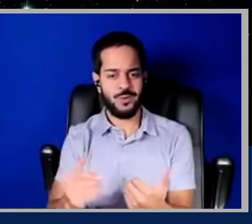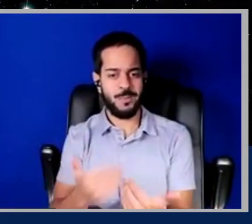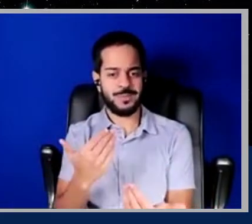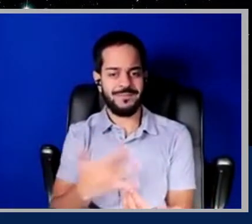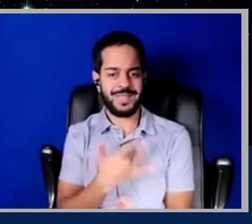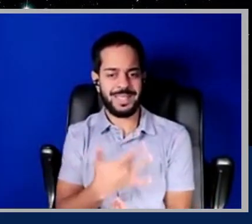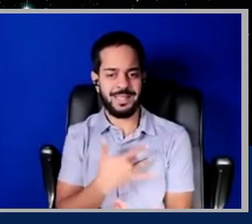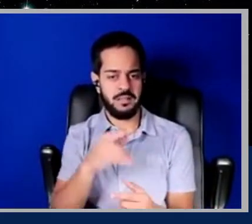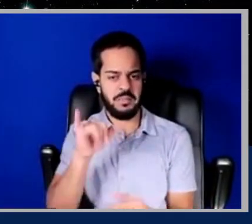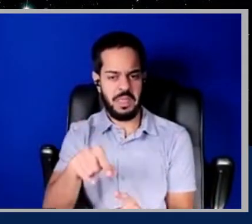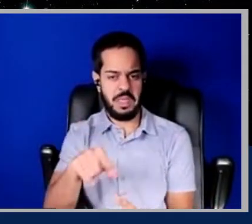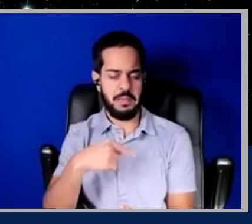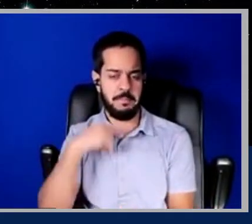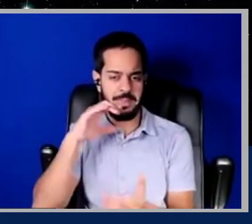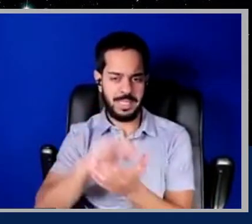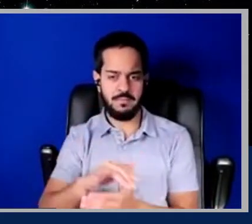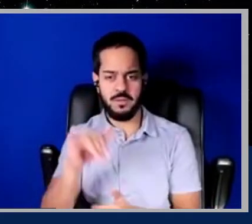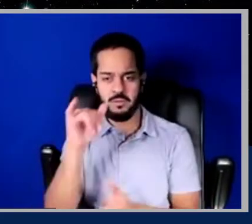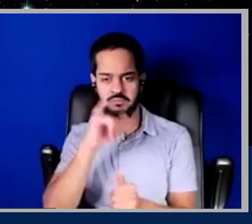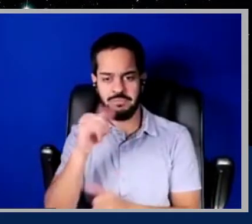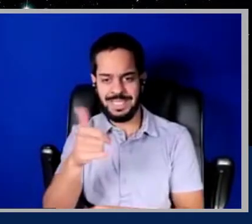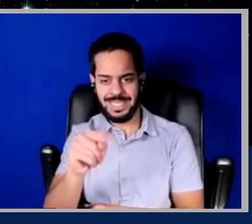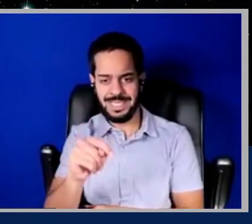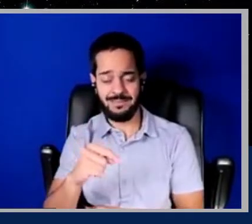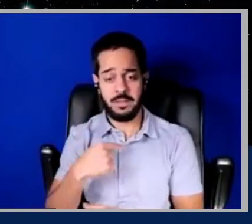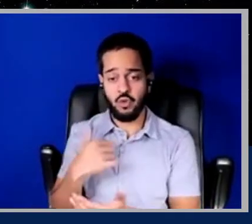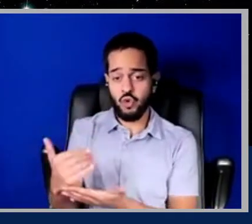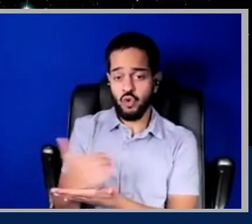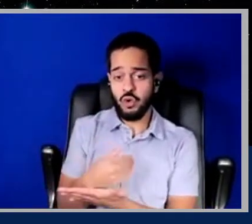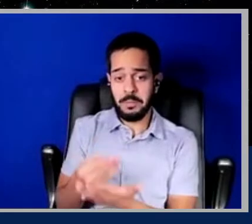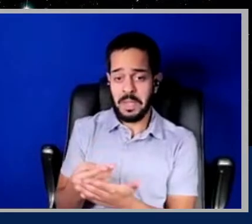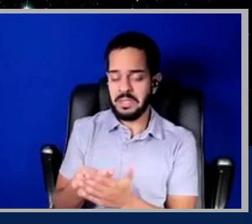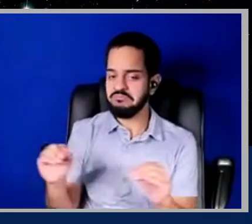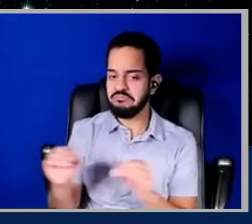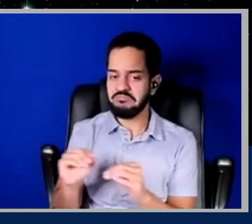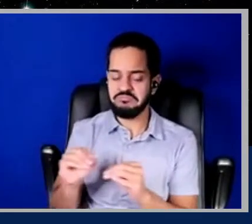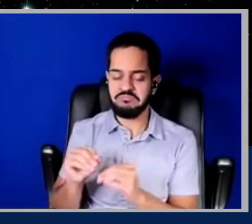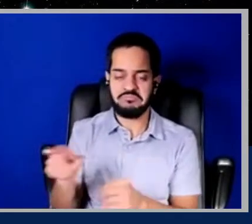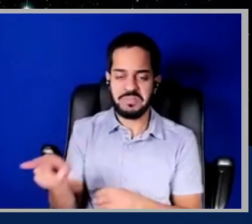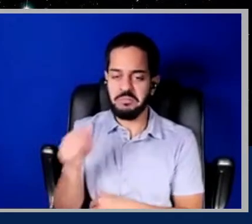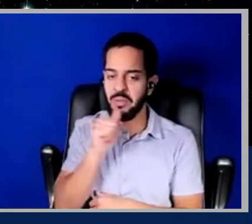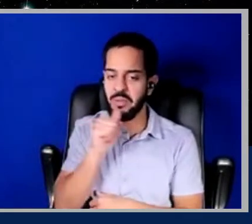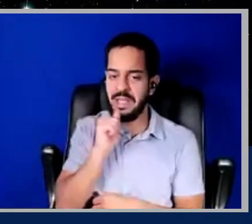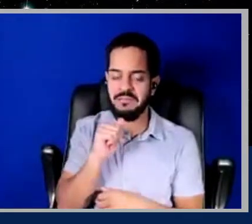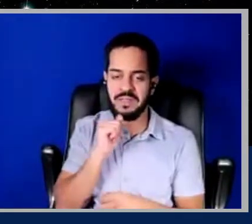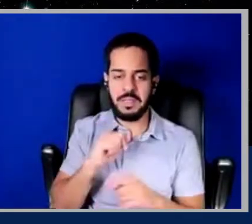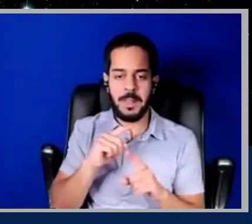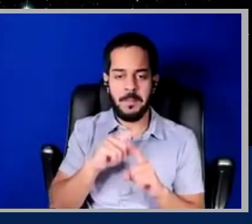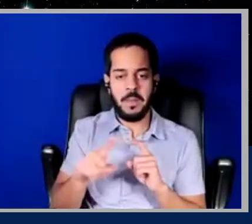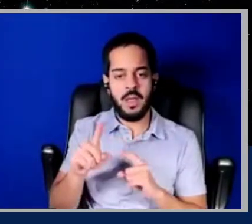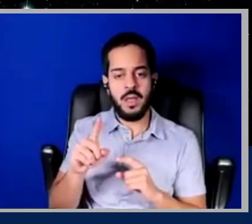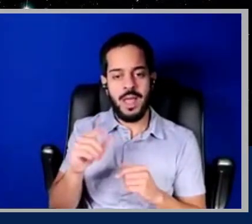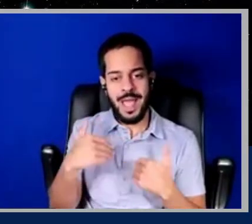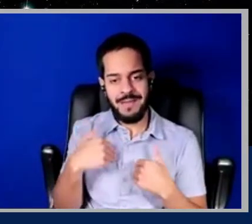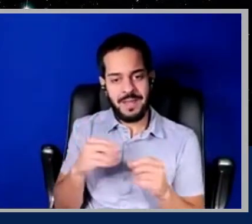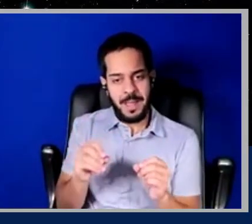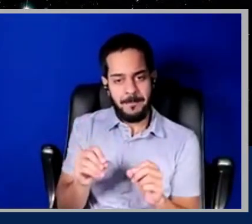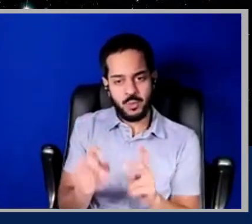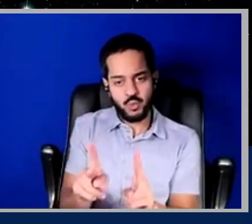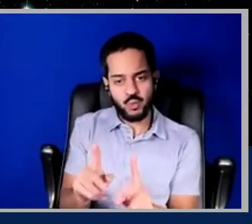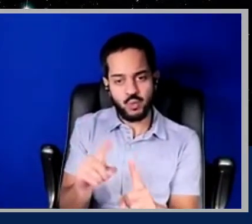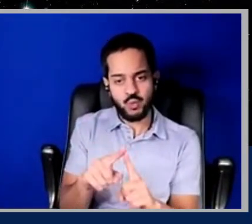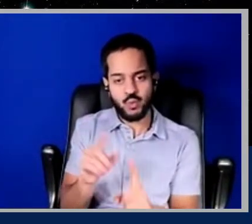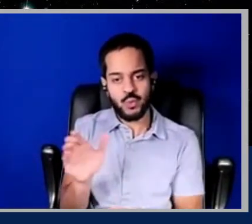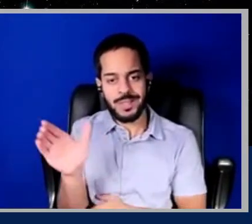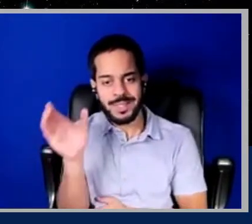major gift. We don't earn any money from that. That's a private thing, but just being able to listen to these